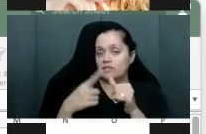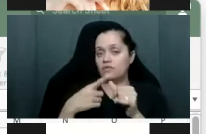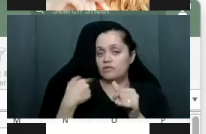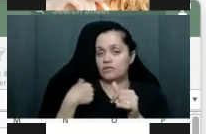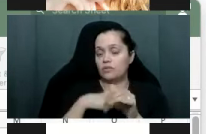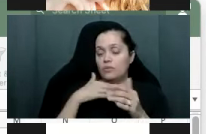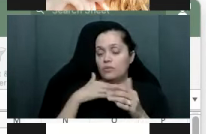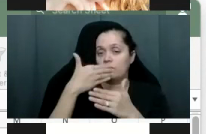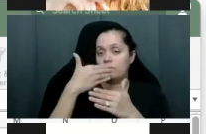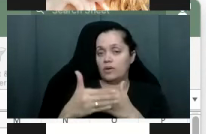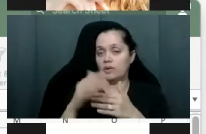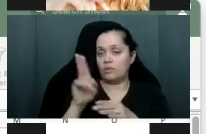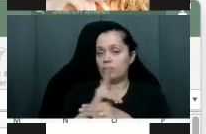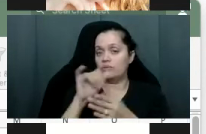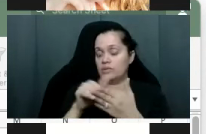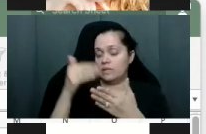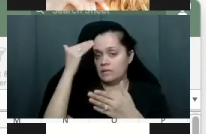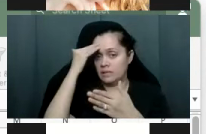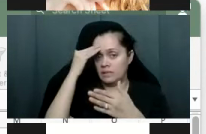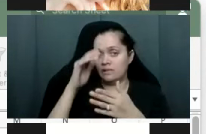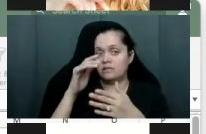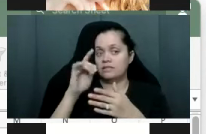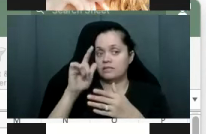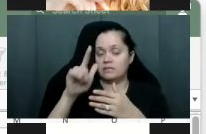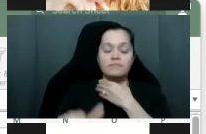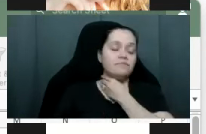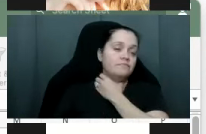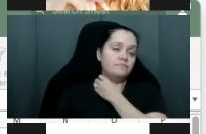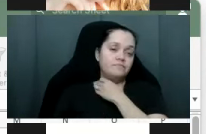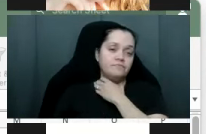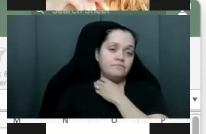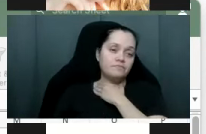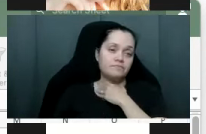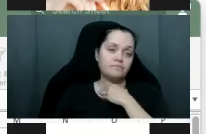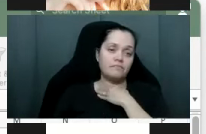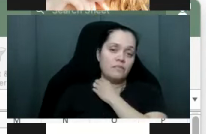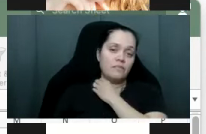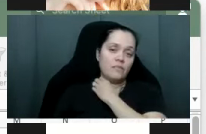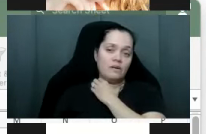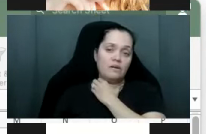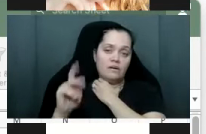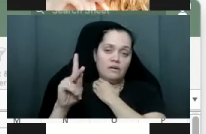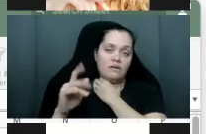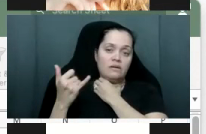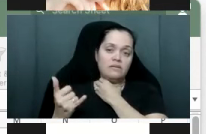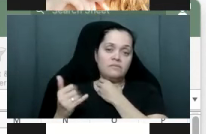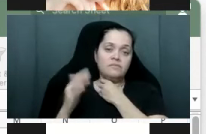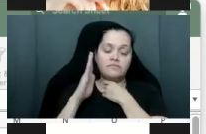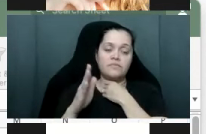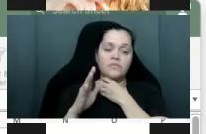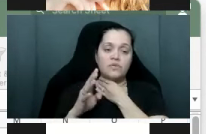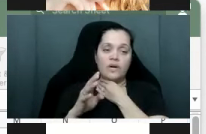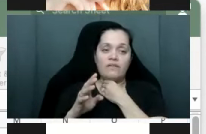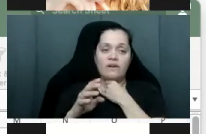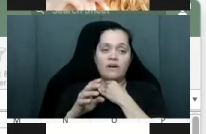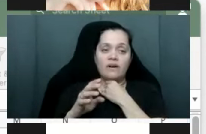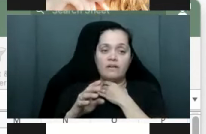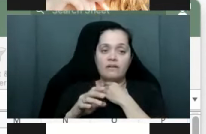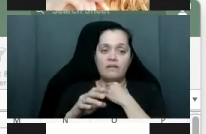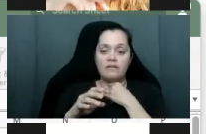then use that knowledge in the various regions. Okay, and we're going to have a Phantom Thursday